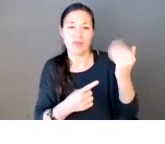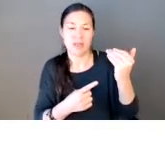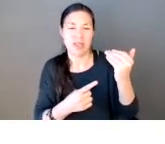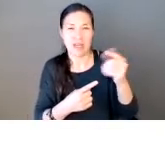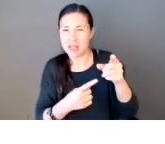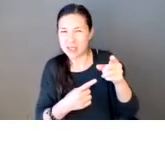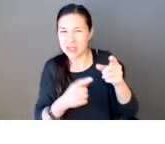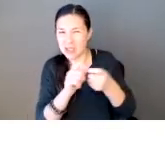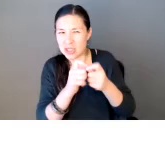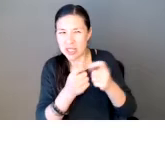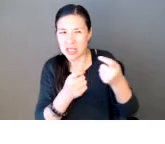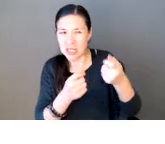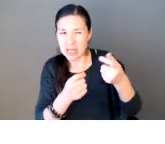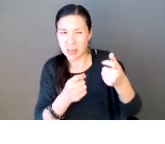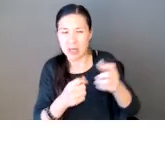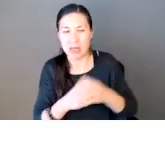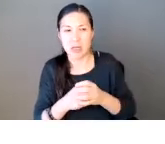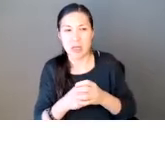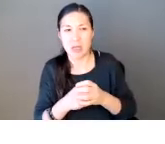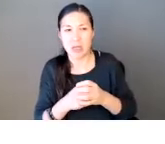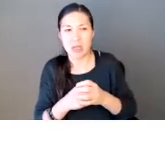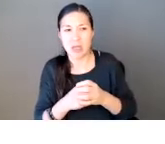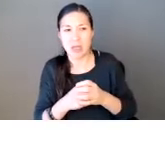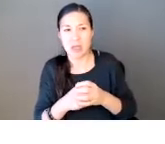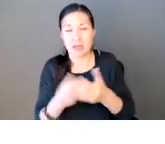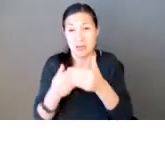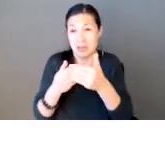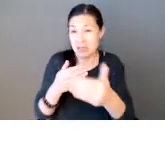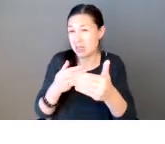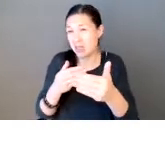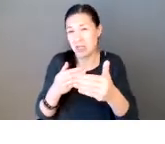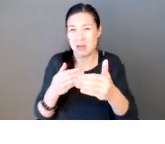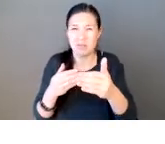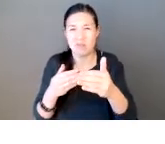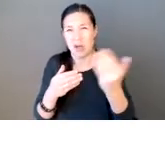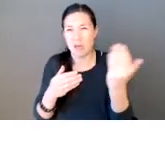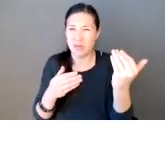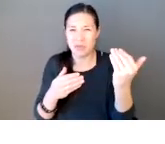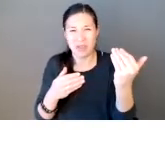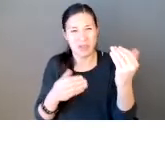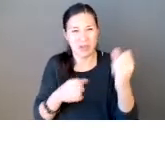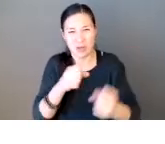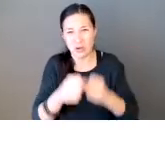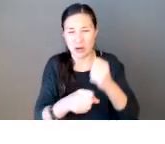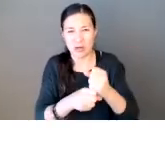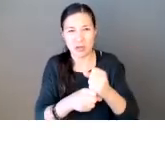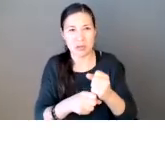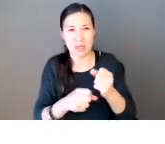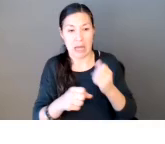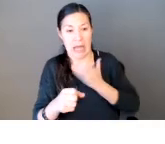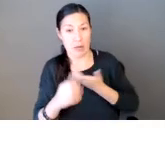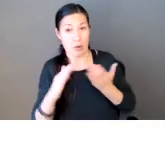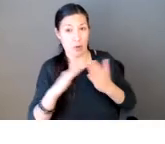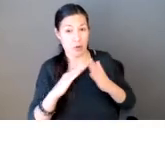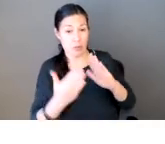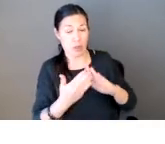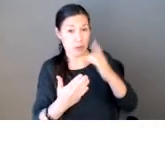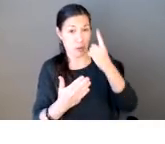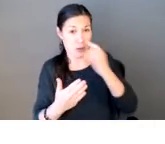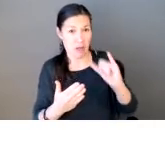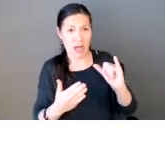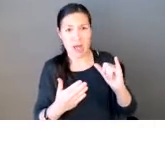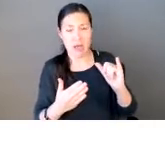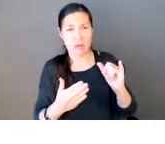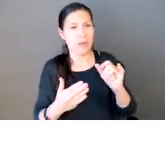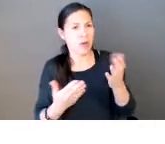in about the next 10, 15 years, what the communities in Massachusetts are going to be like in terms of the older adult